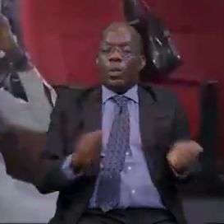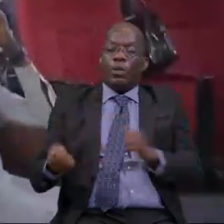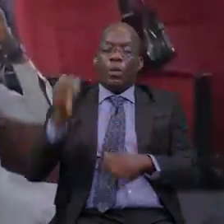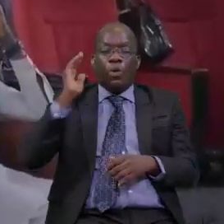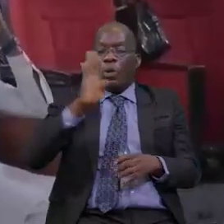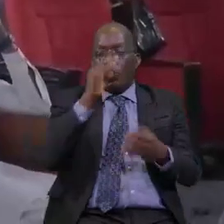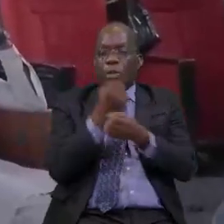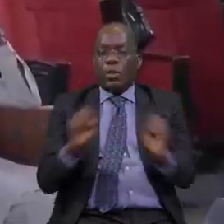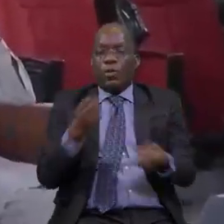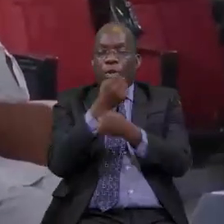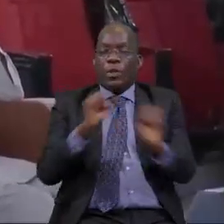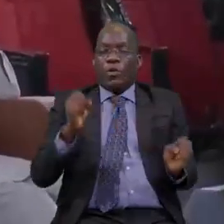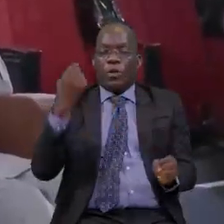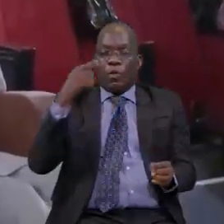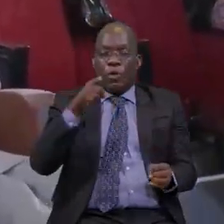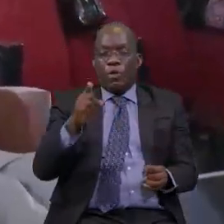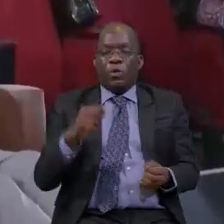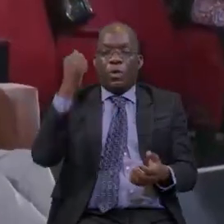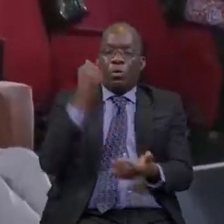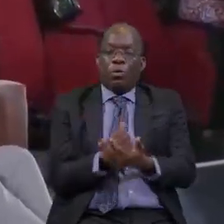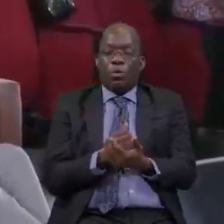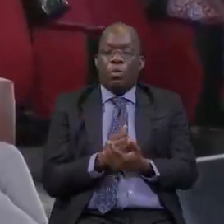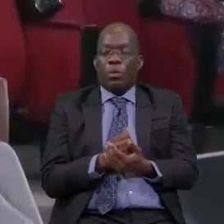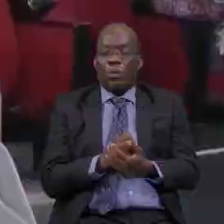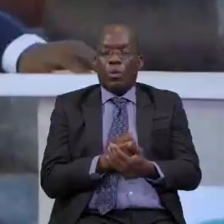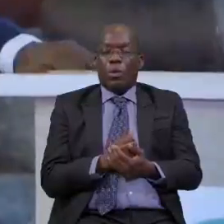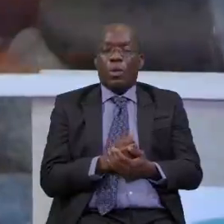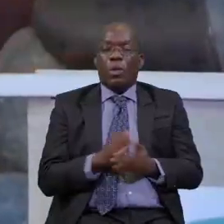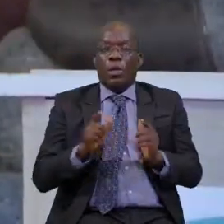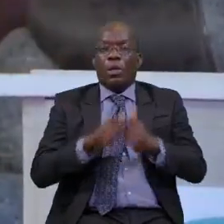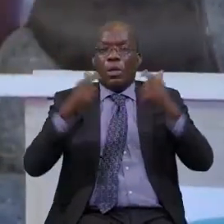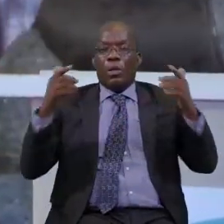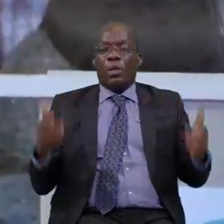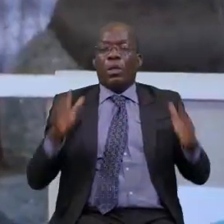you. Super abundance for you.